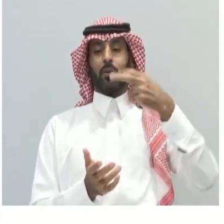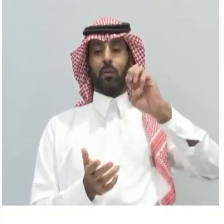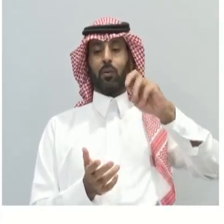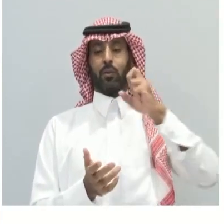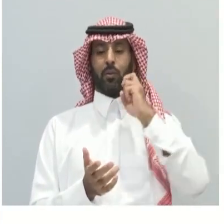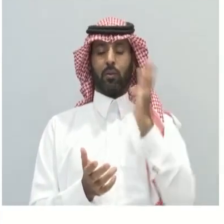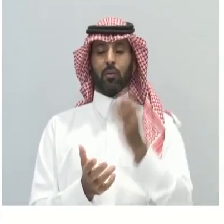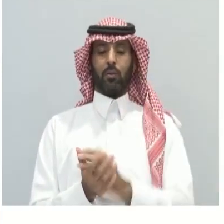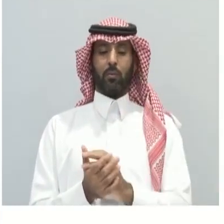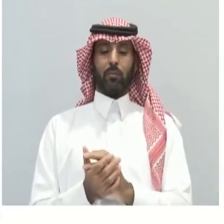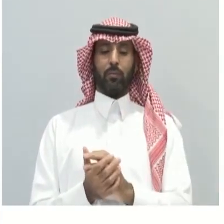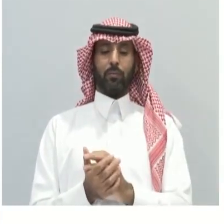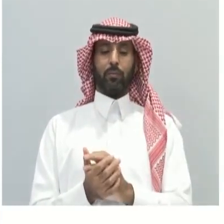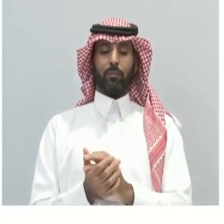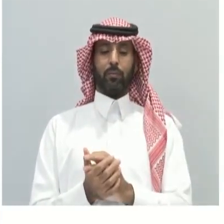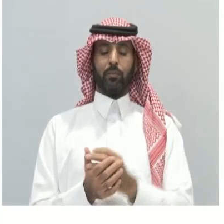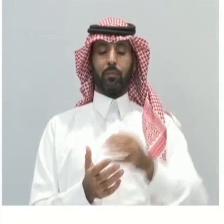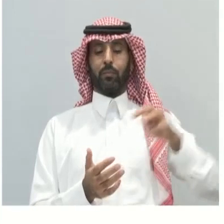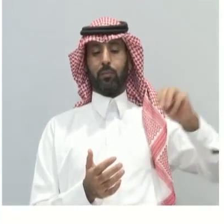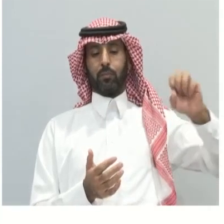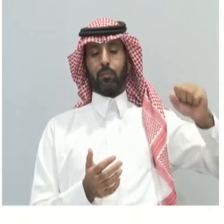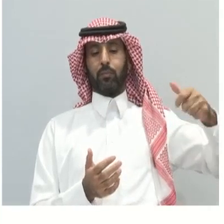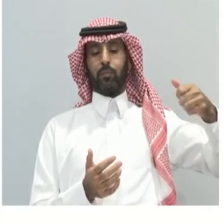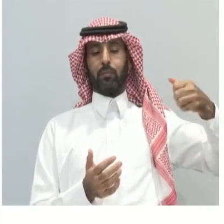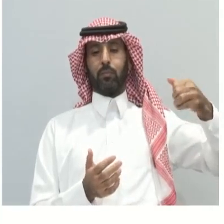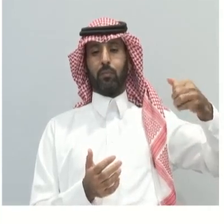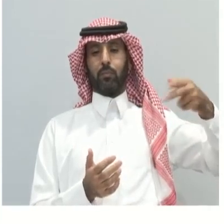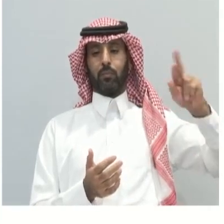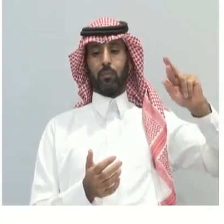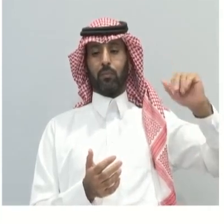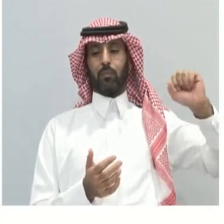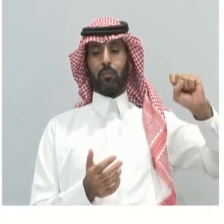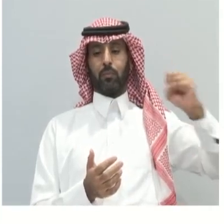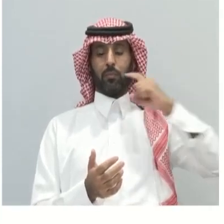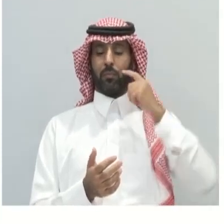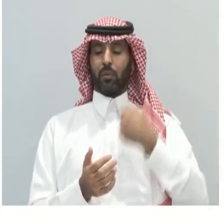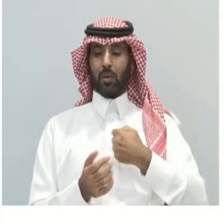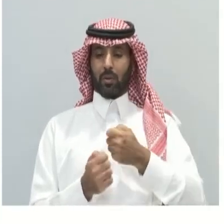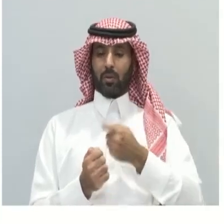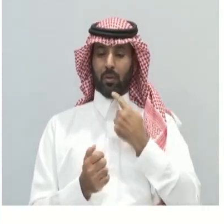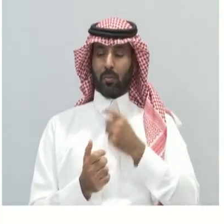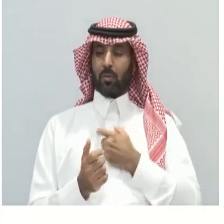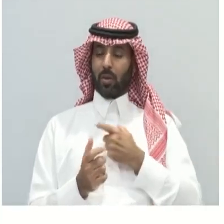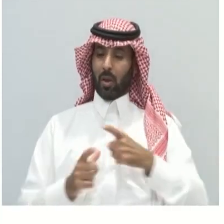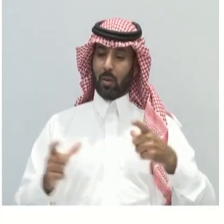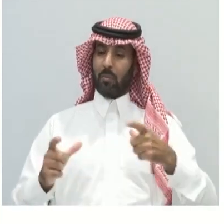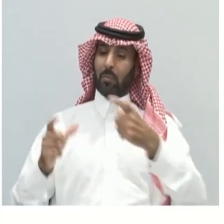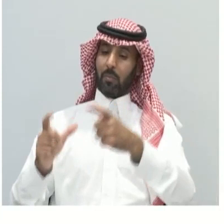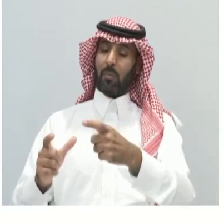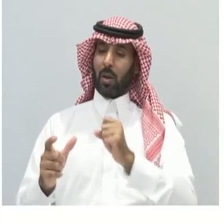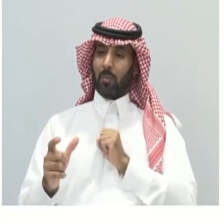me a present. Marisa bought me a present. Yes, me is